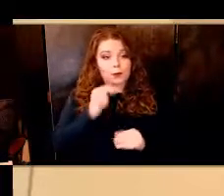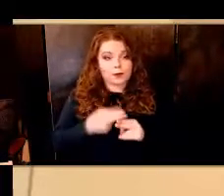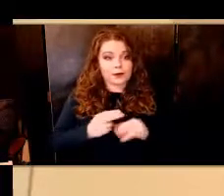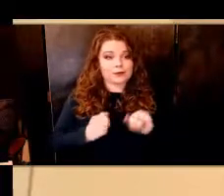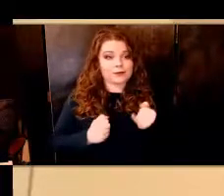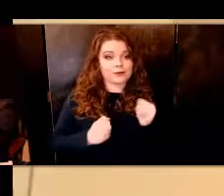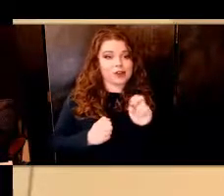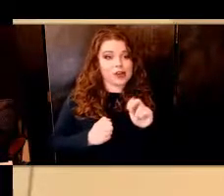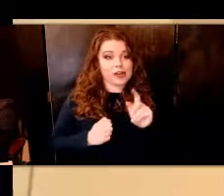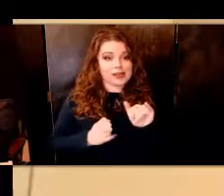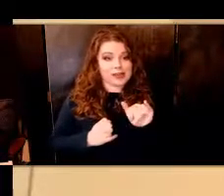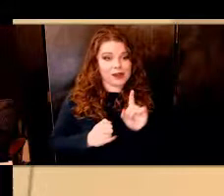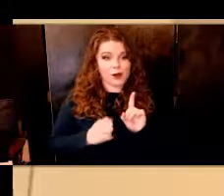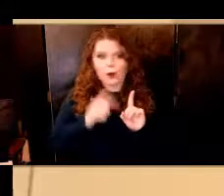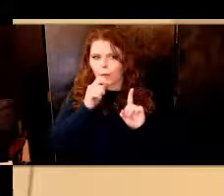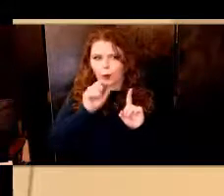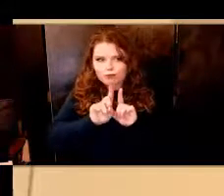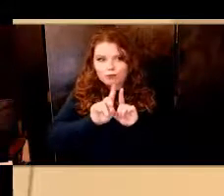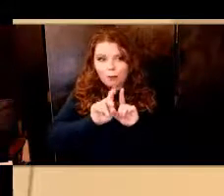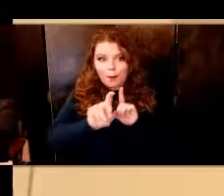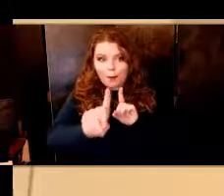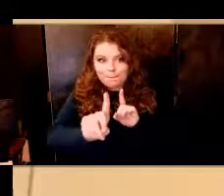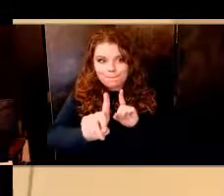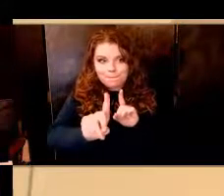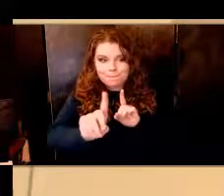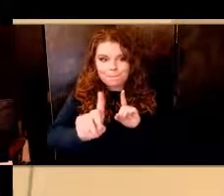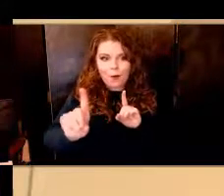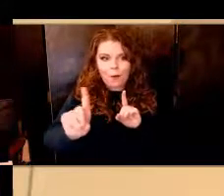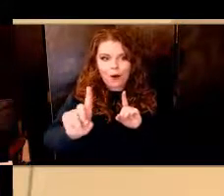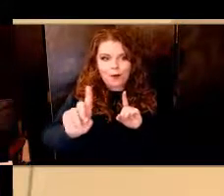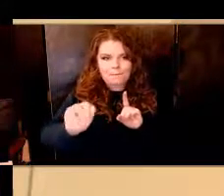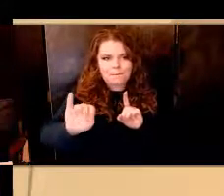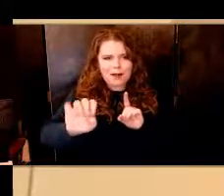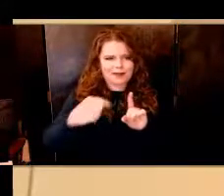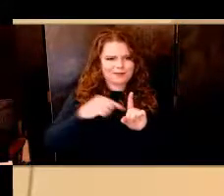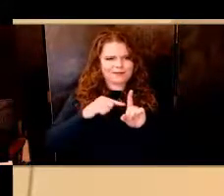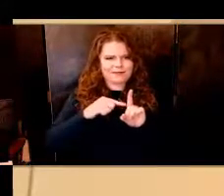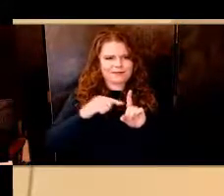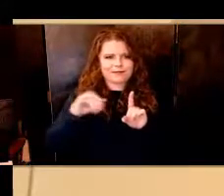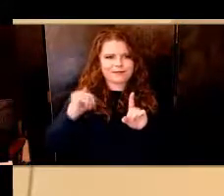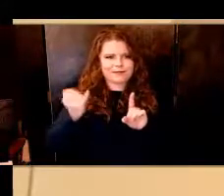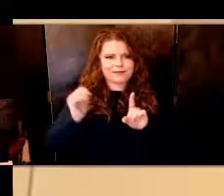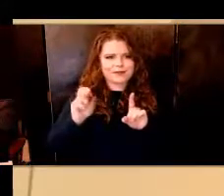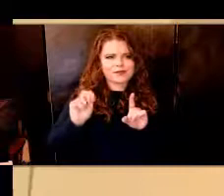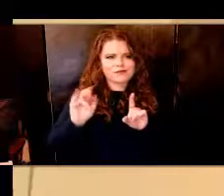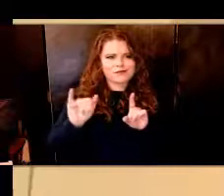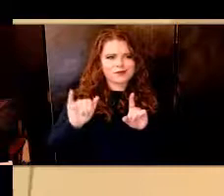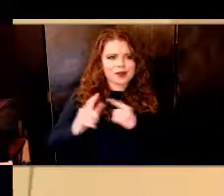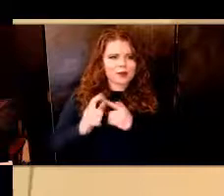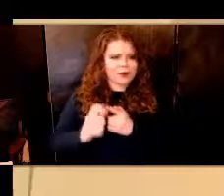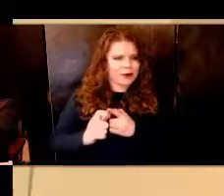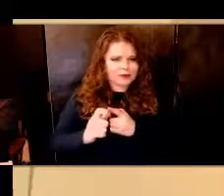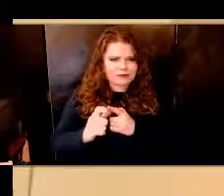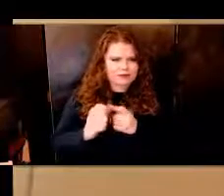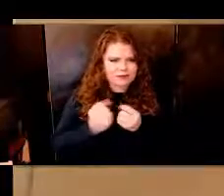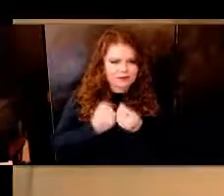Jenny? The first thing I need to do is I need to figure out, like, how far did Jenny run? And I'm looking for Jenny on my